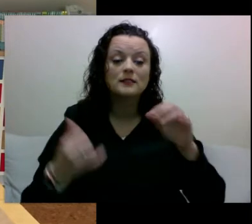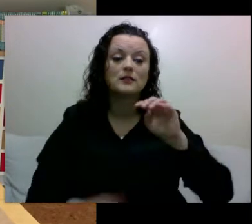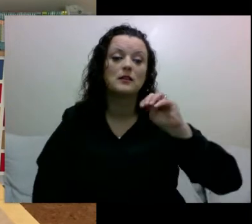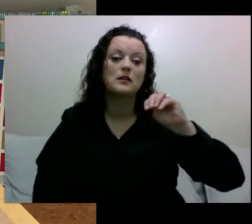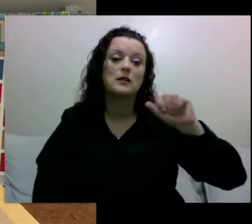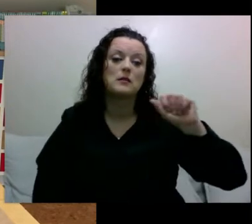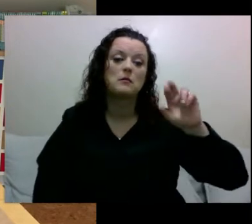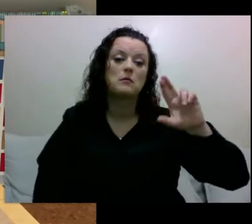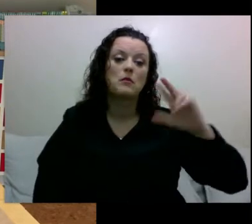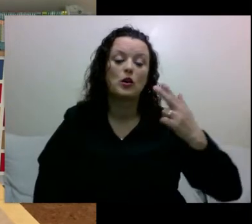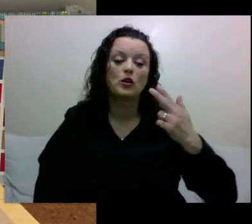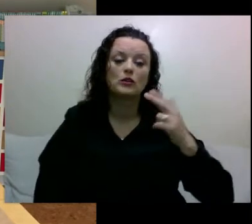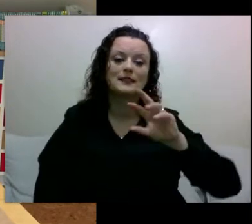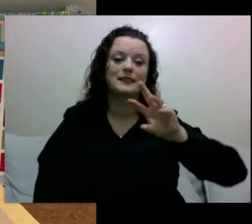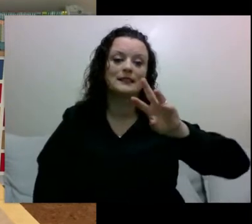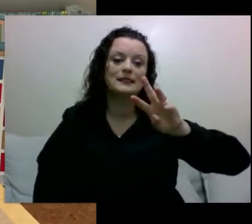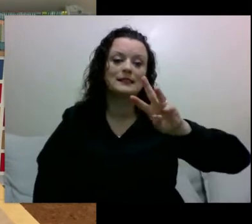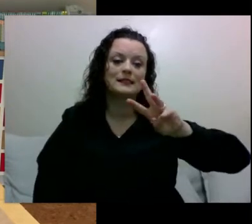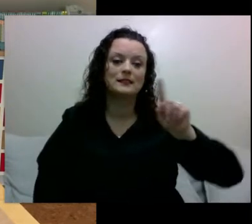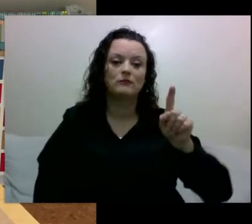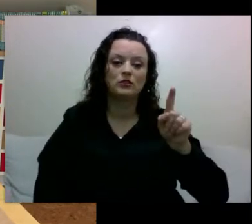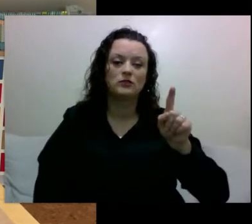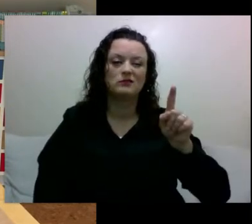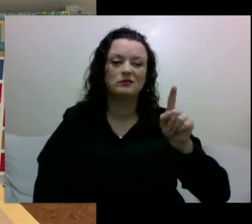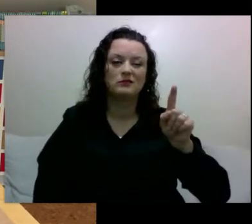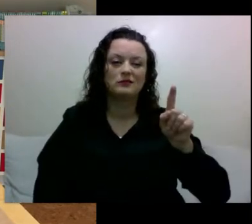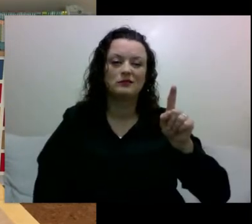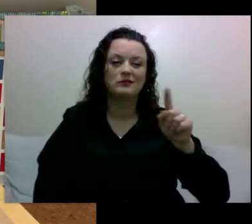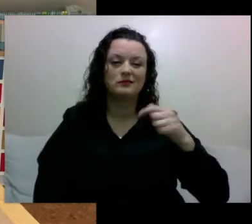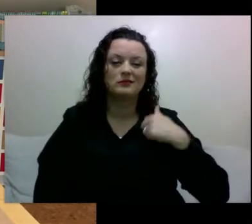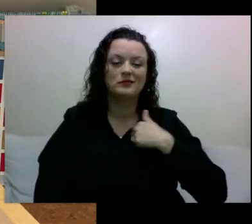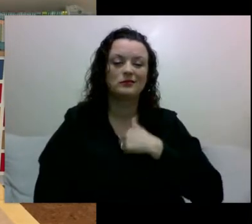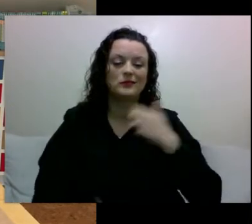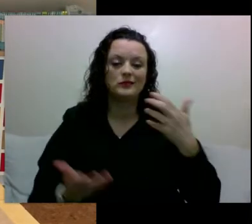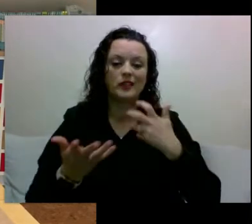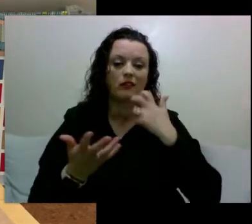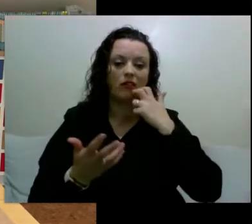March 61st. We've been here a long time.